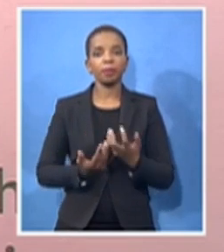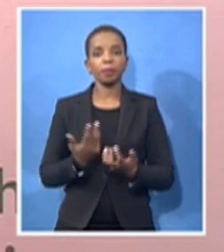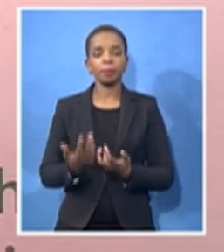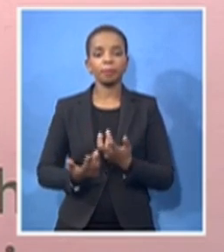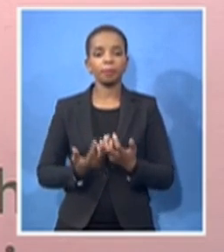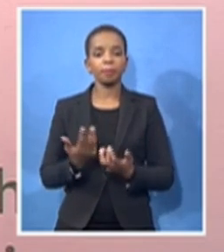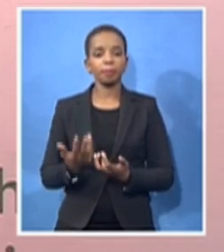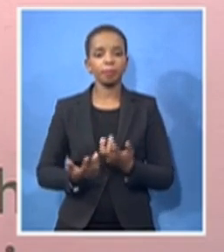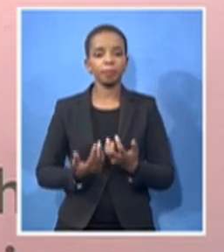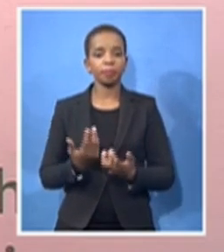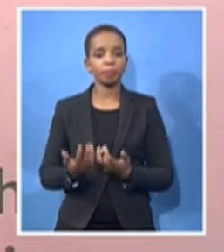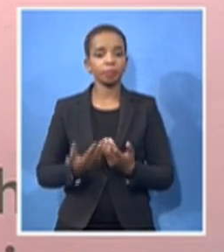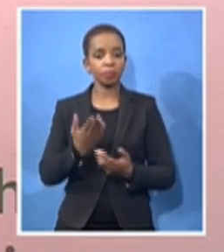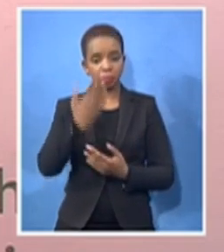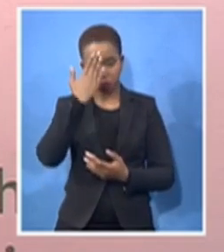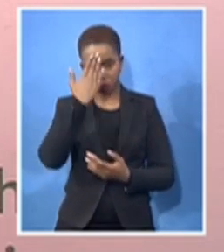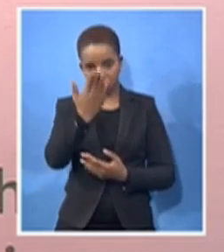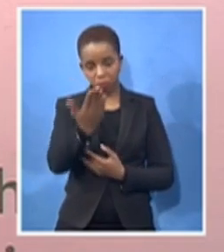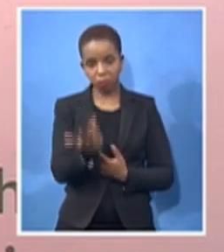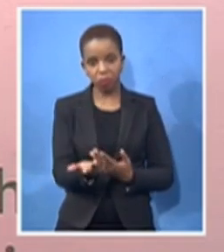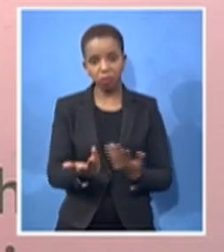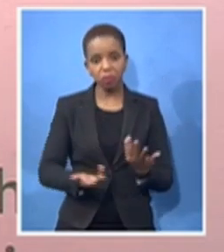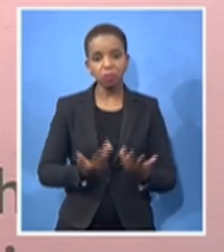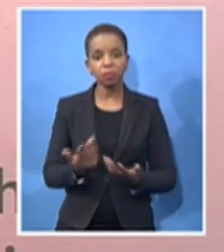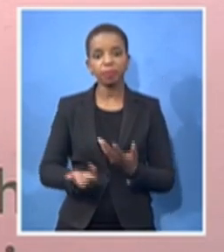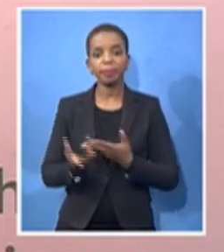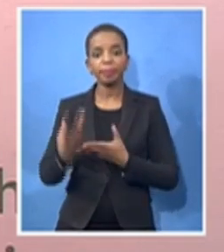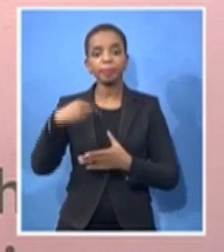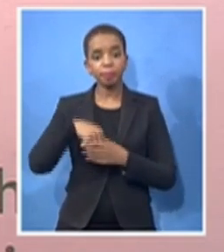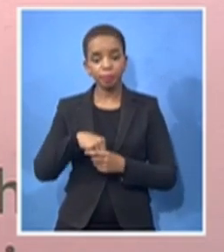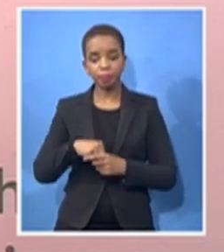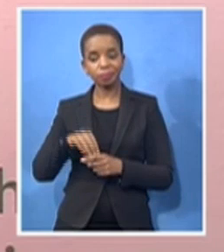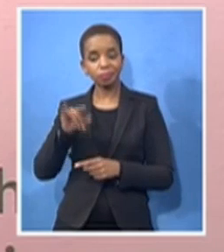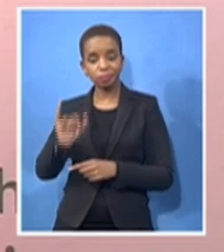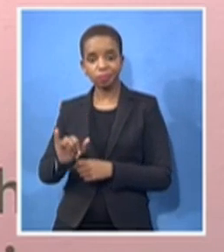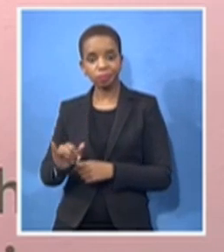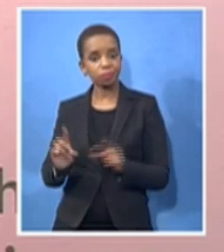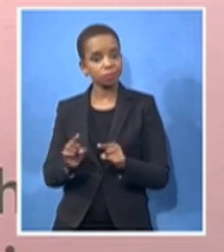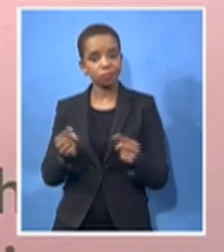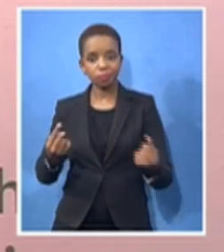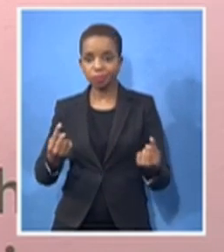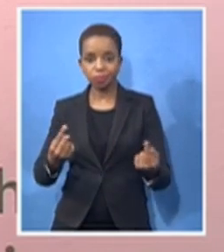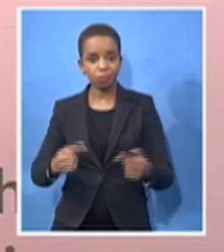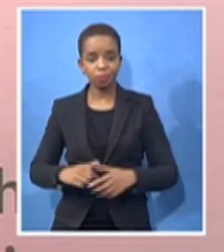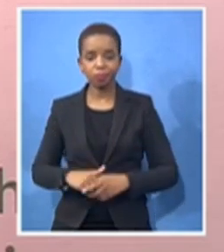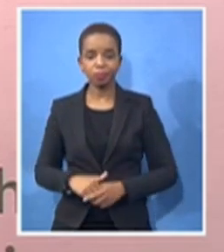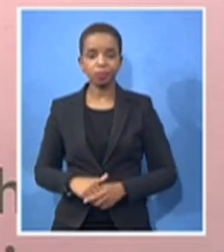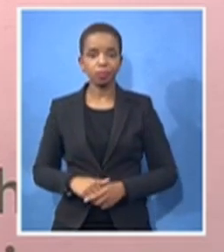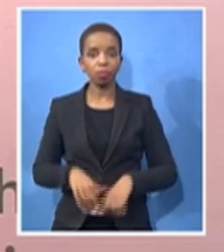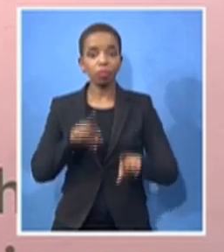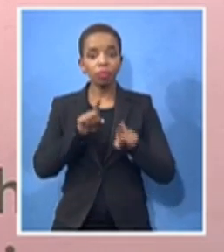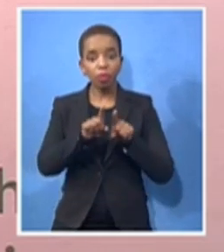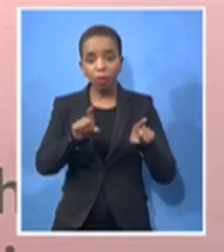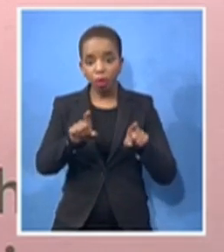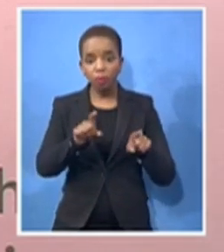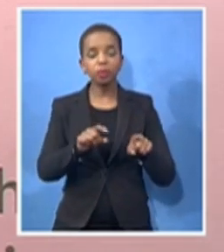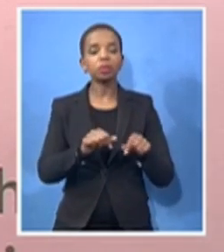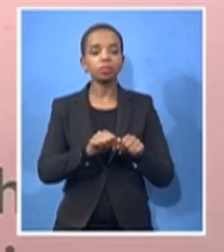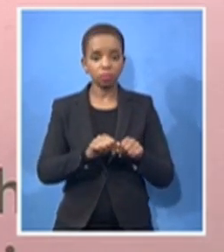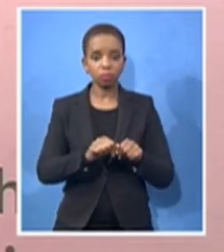part of e-learning. And even those where there might be connectivity, the levels of poverty are such that you'll not be having